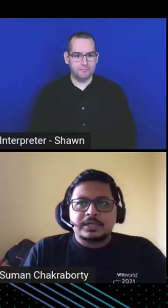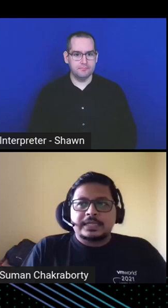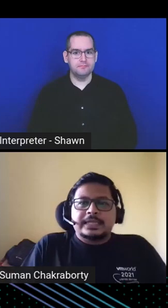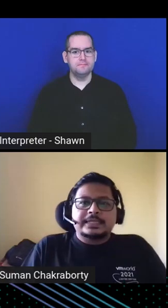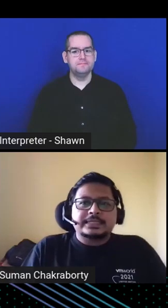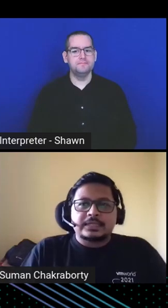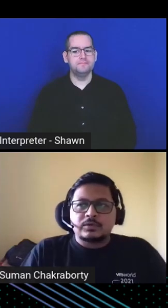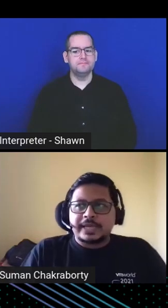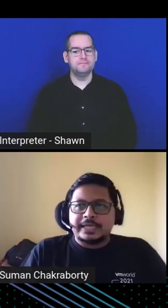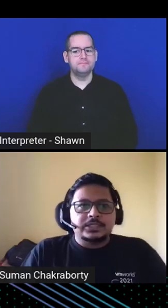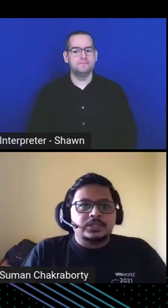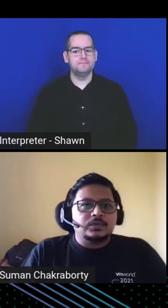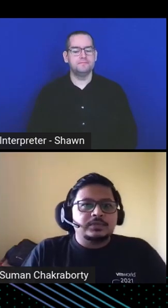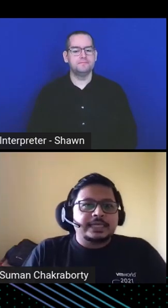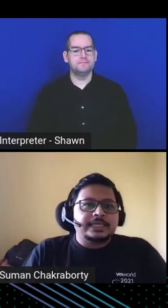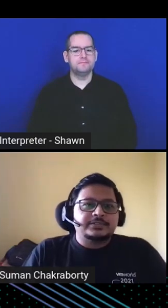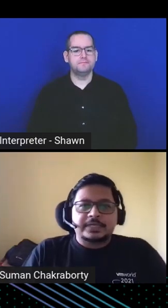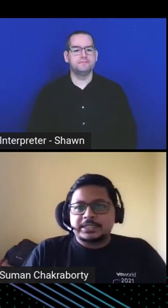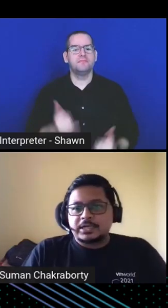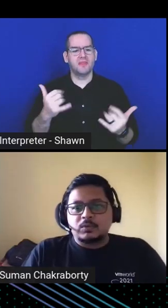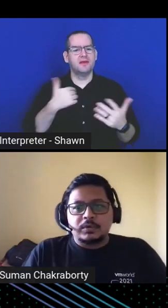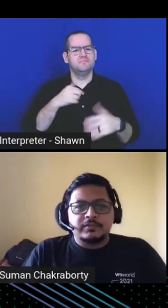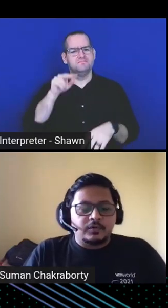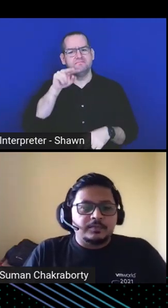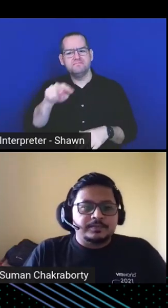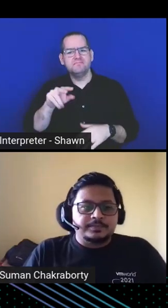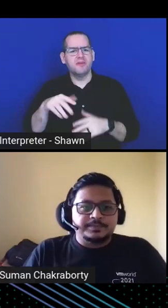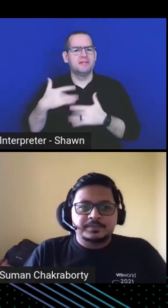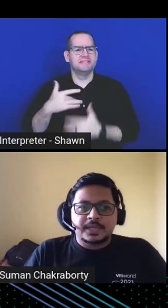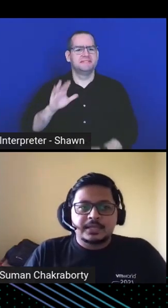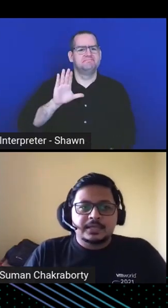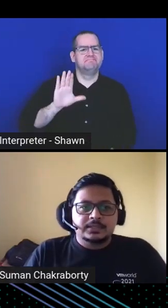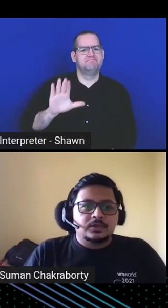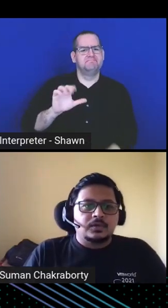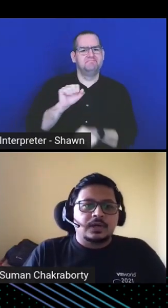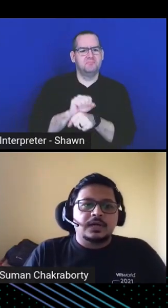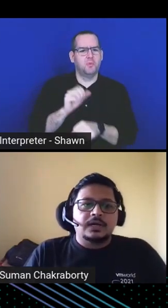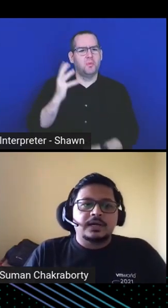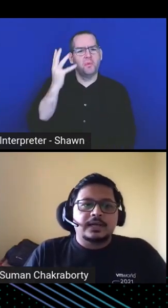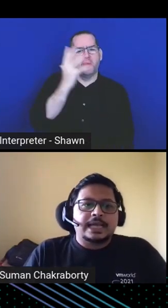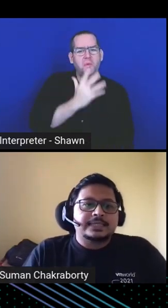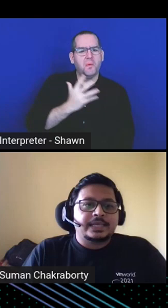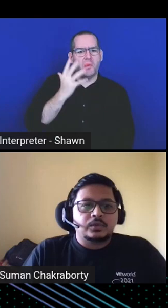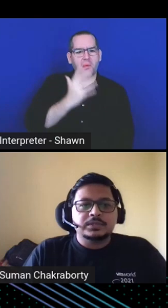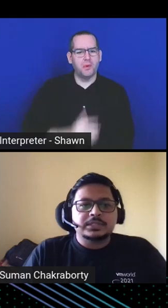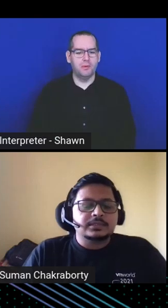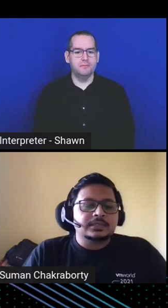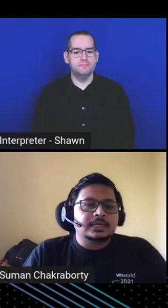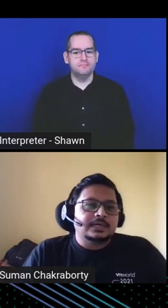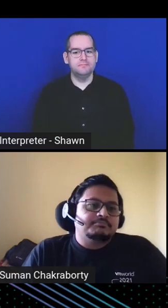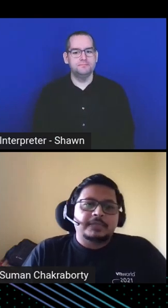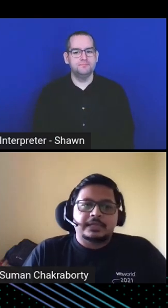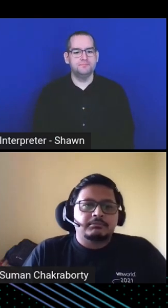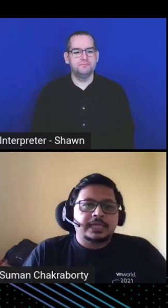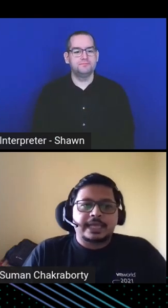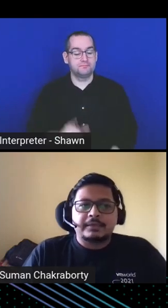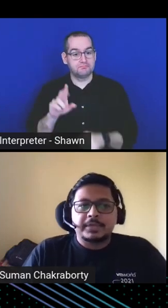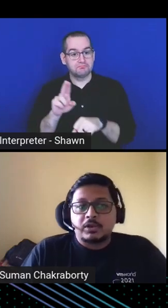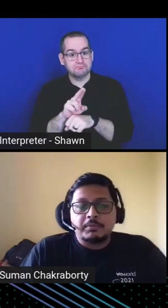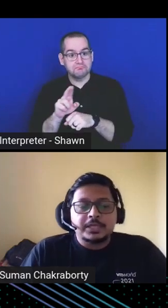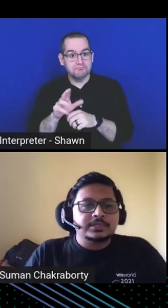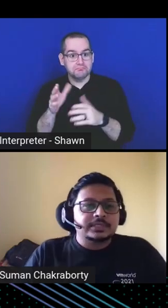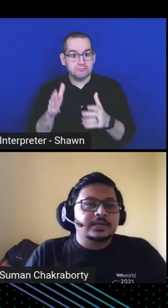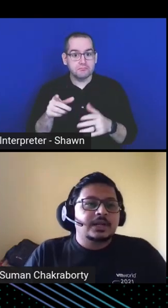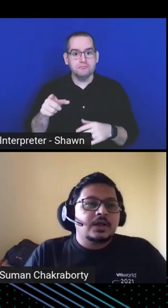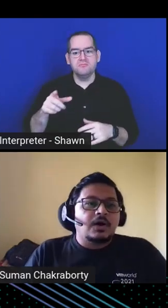So let us look into the traditional workflow. So as a user, like he can